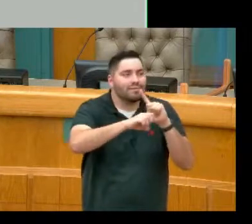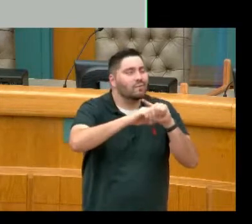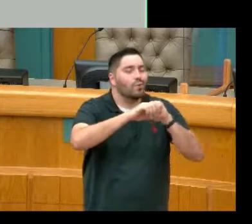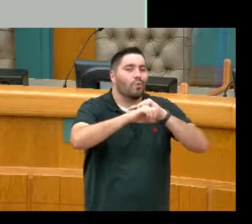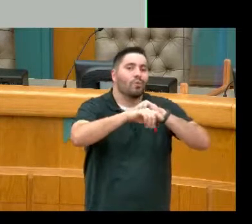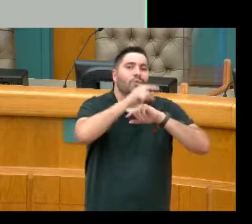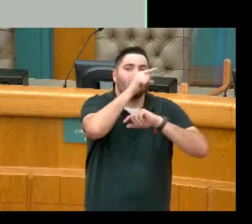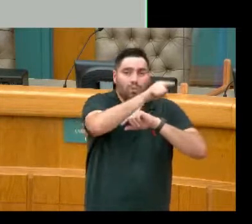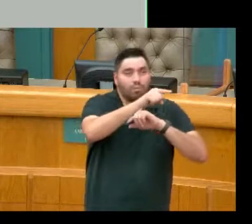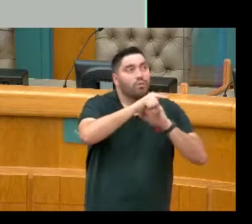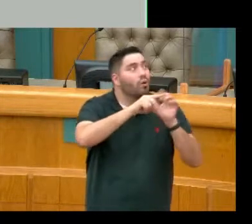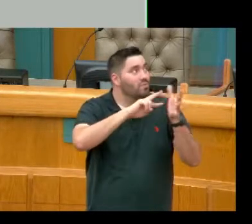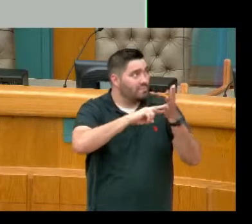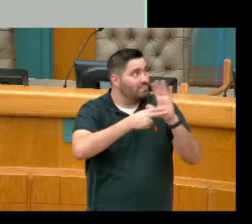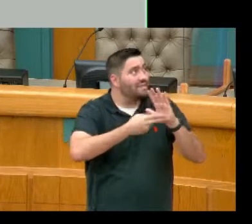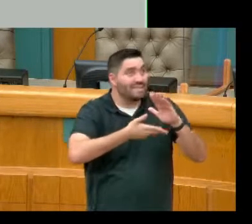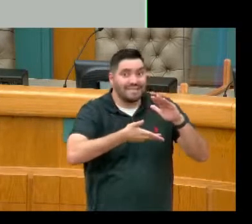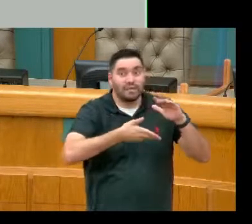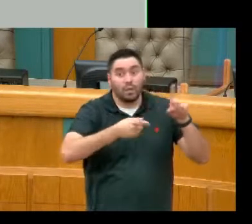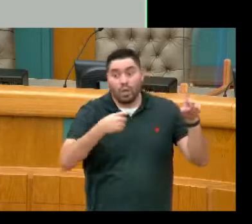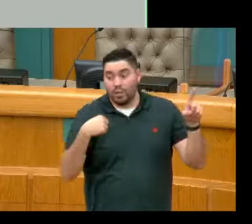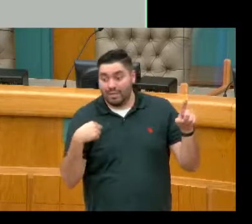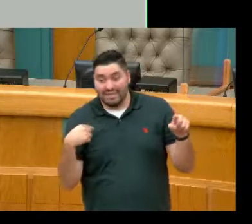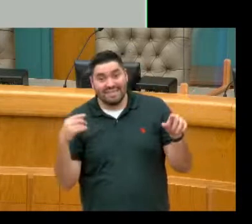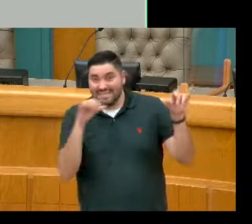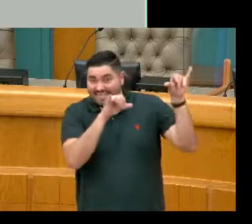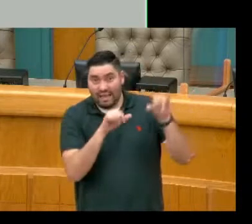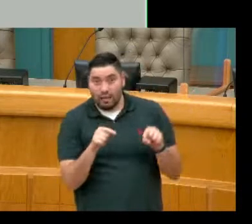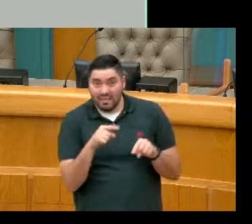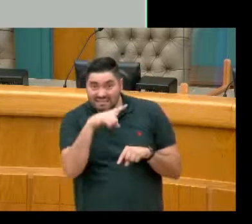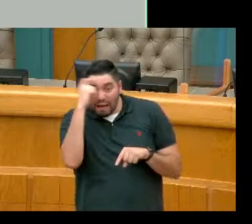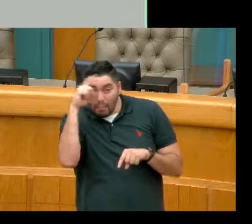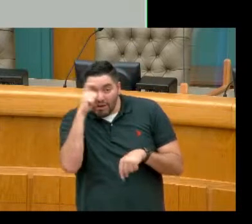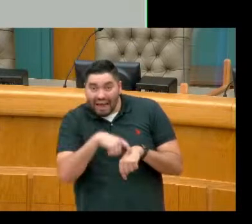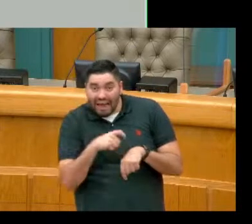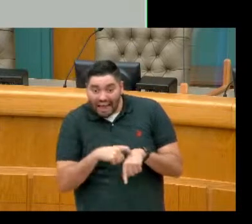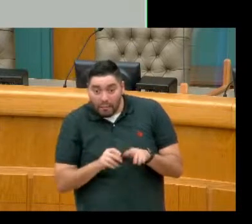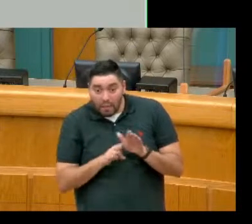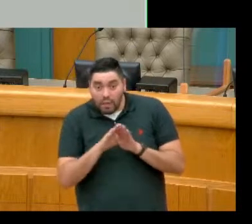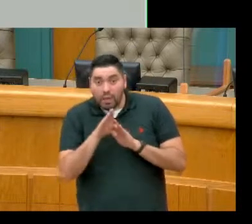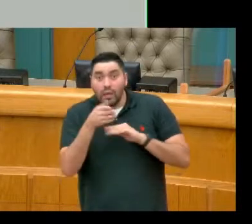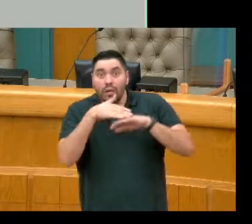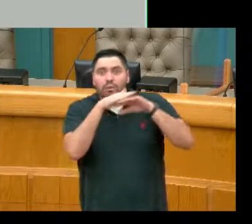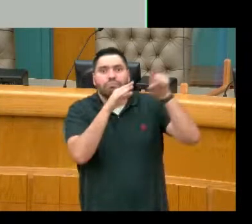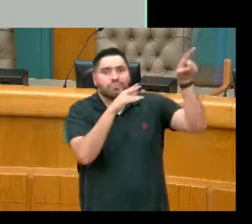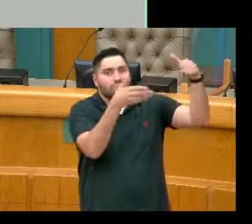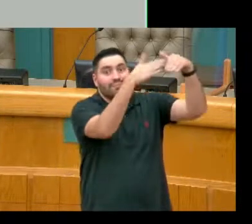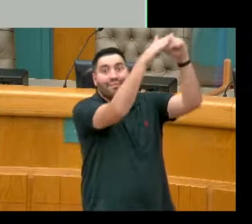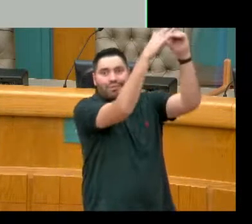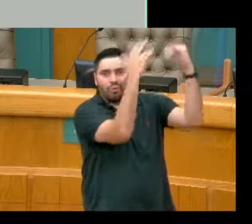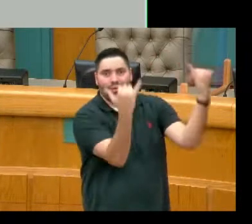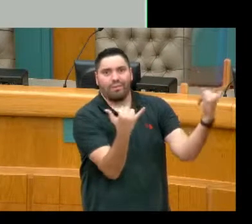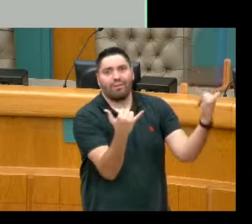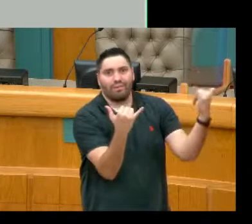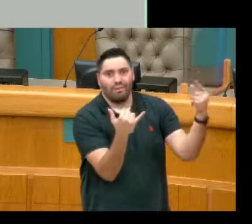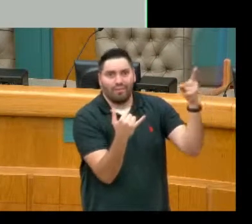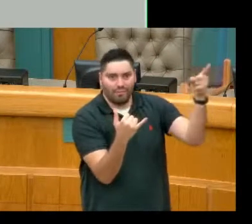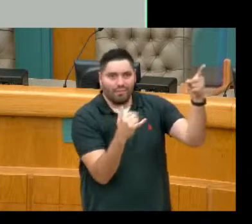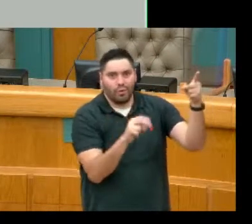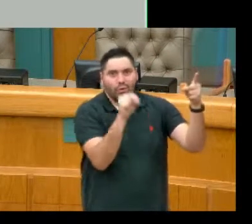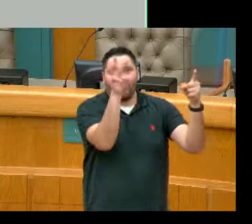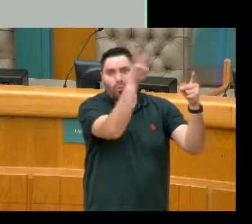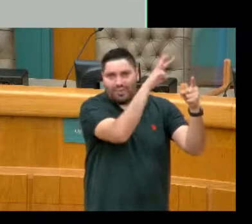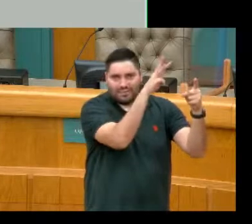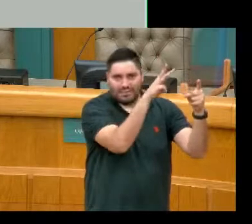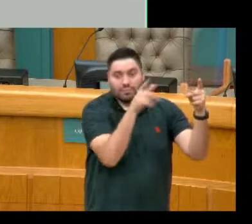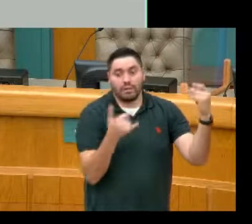now. And if you compare the peaks, South Texas, that's us, the big peak, the biggest peak on the graph. And if